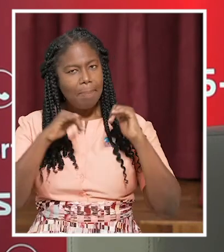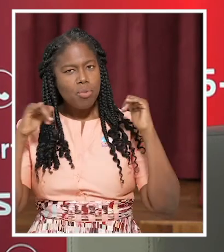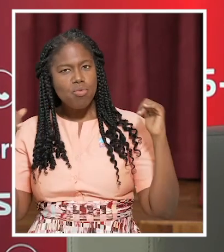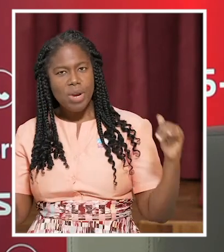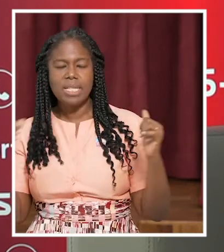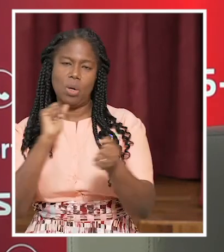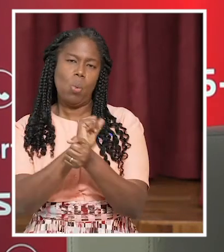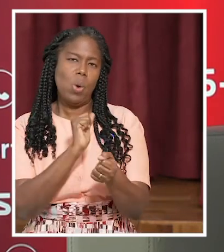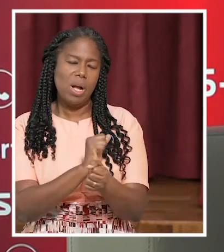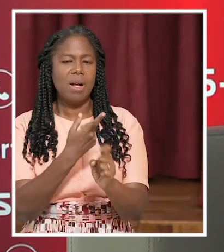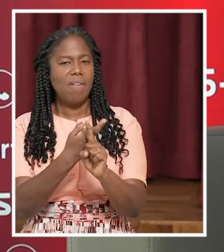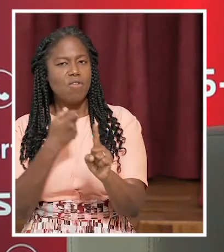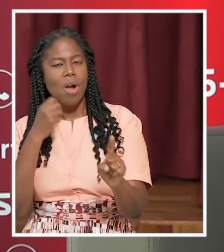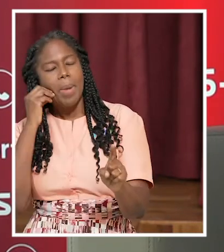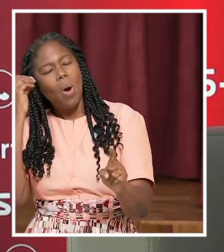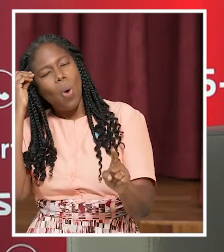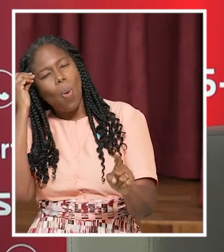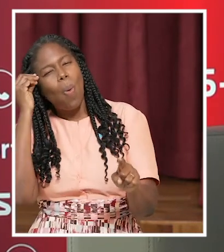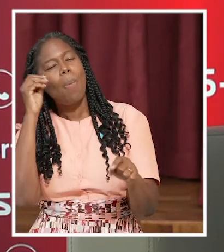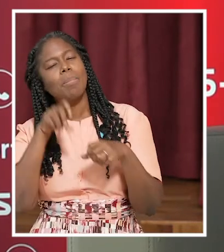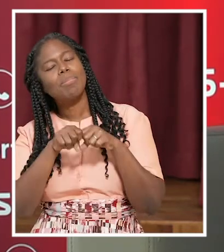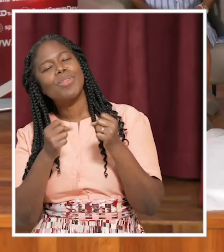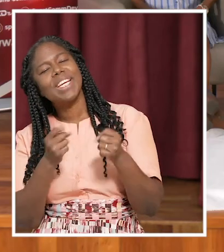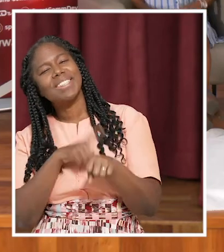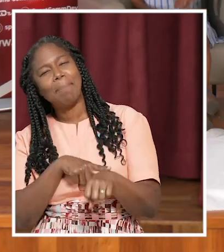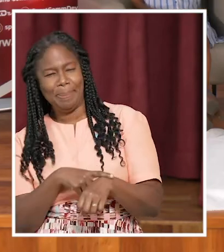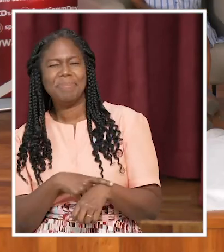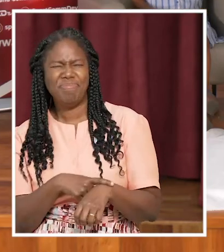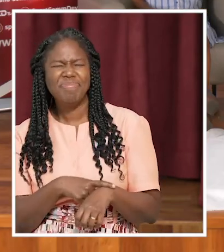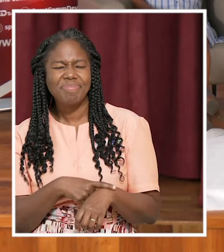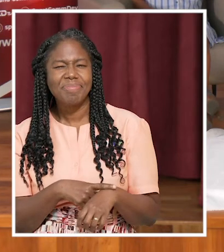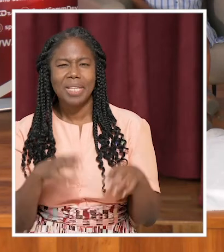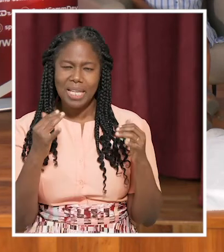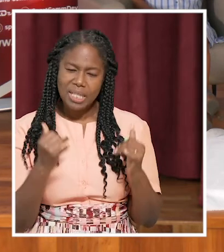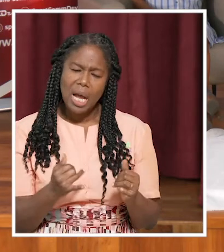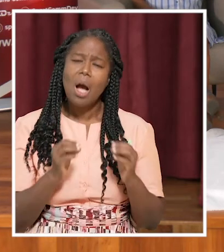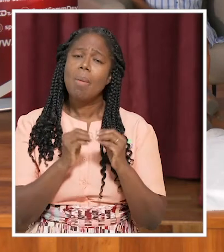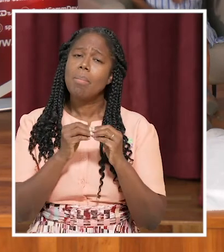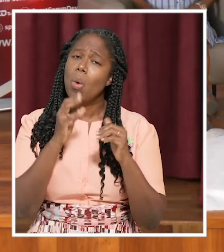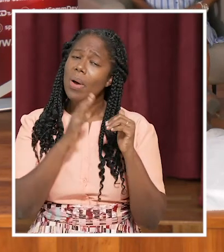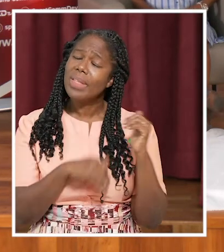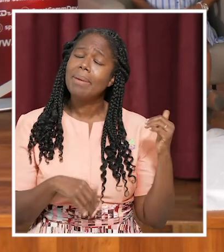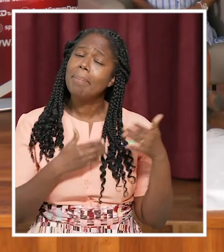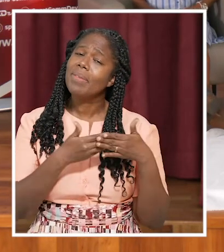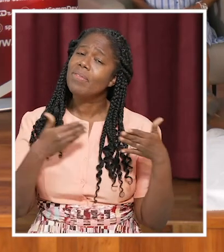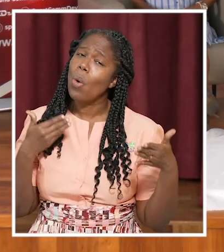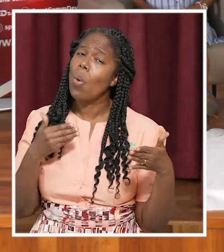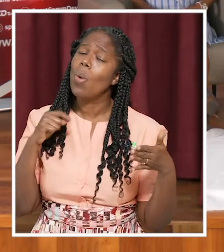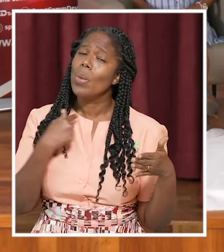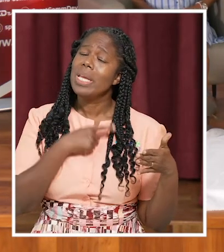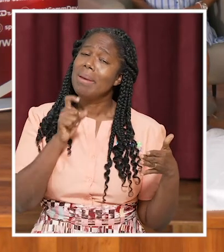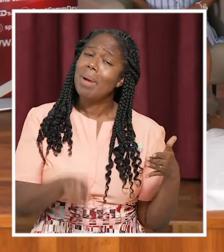health in a good place. Yeah, because I think now more than ever, we have to make sure that our mental health is intact.